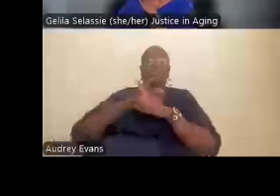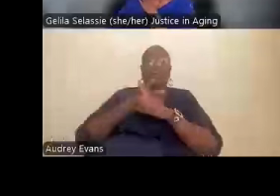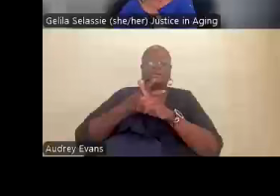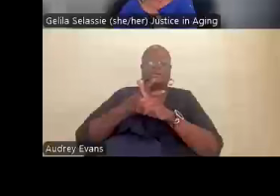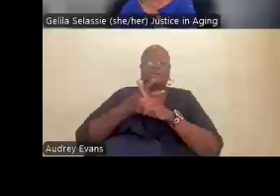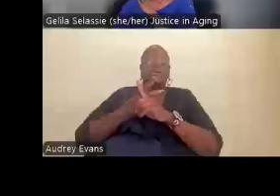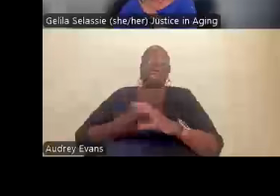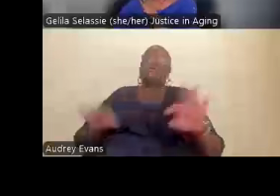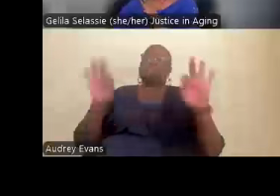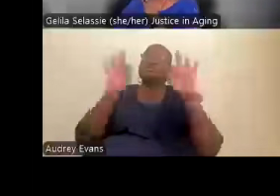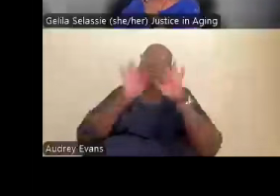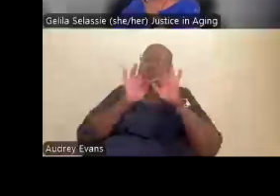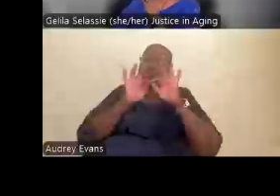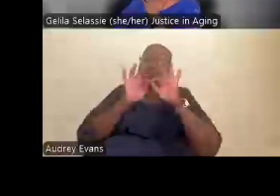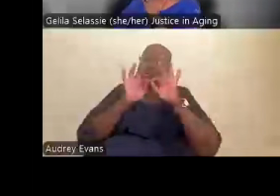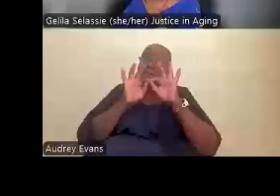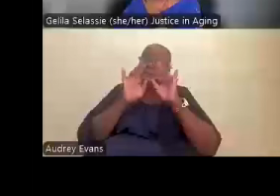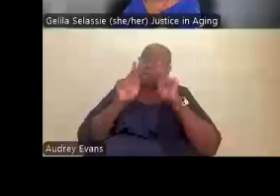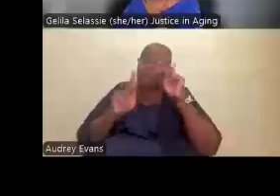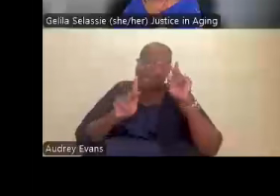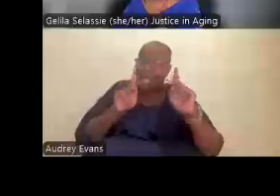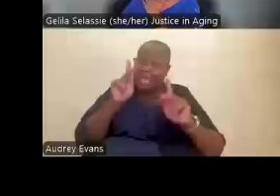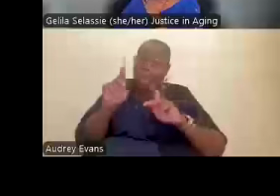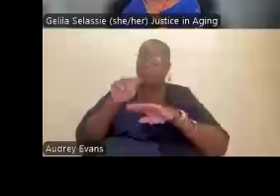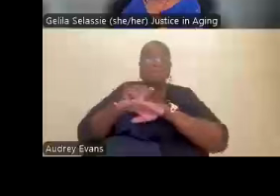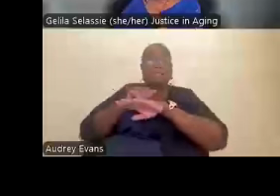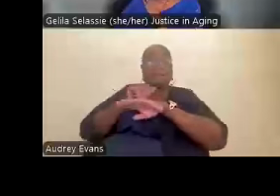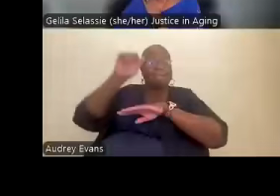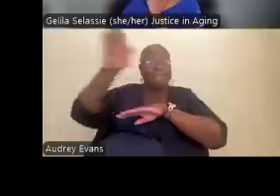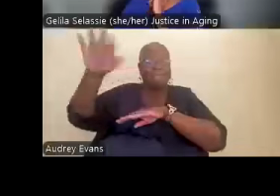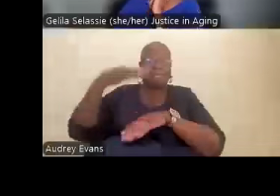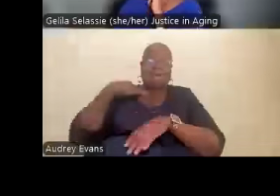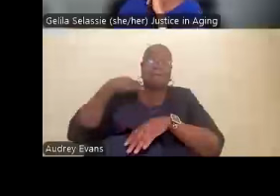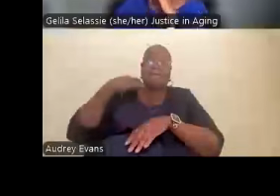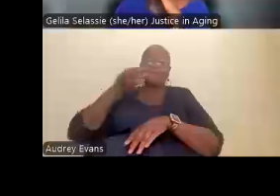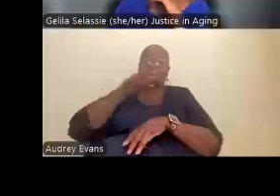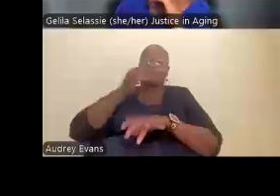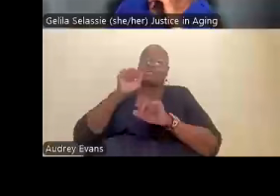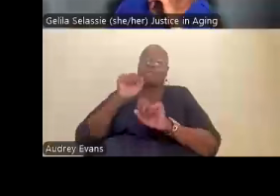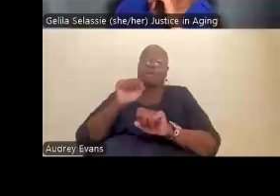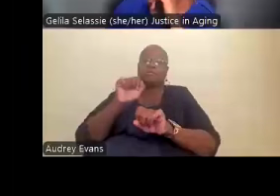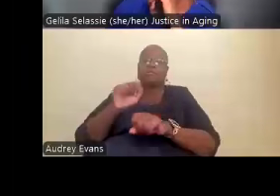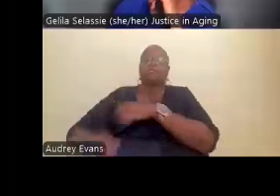more important than ever for people to submit their Medicaid application as soon as possible.